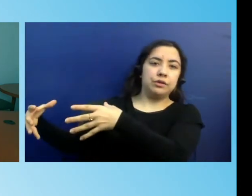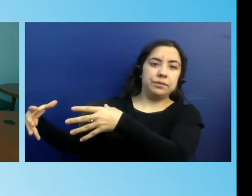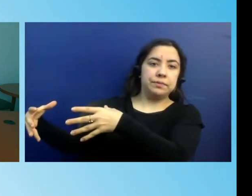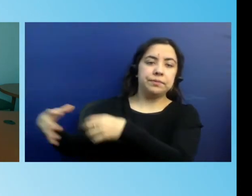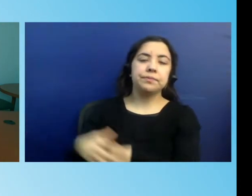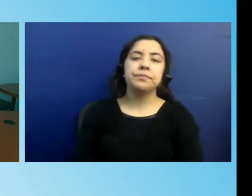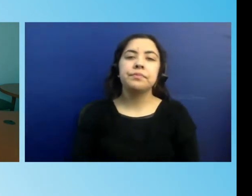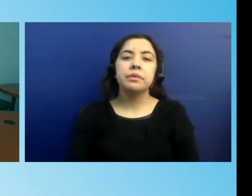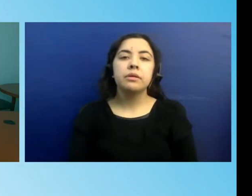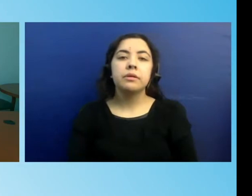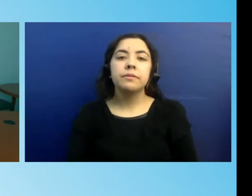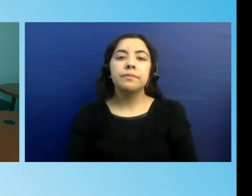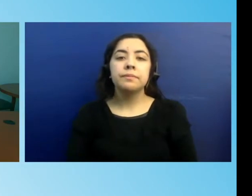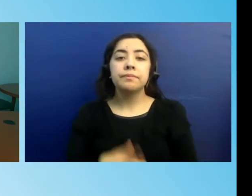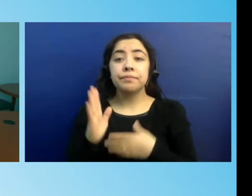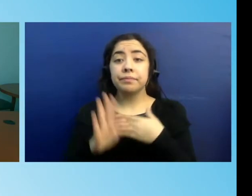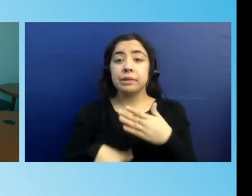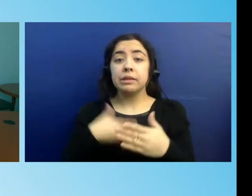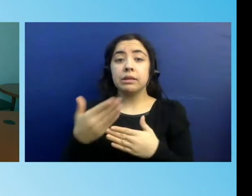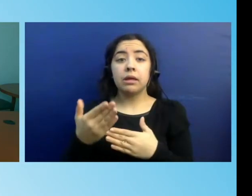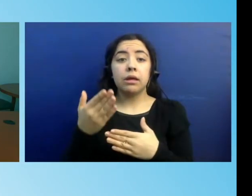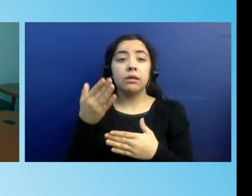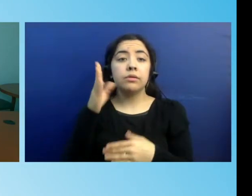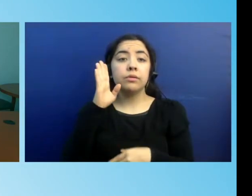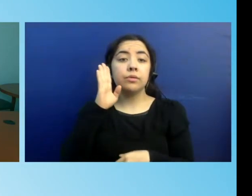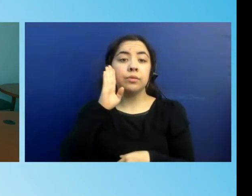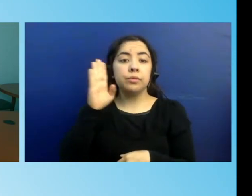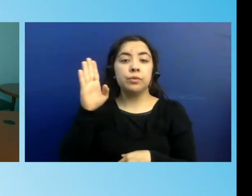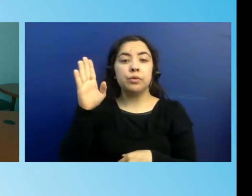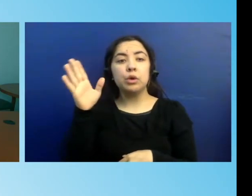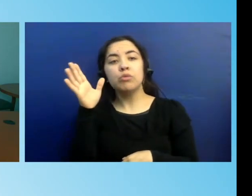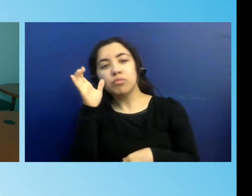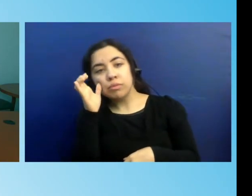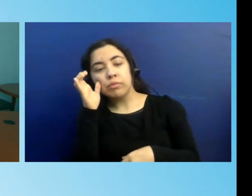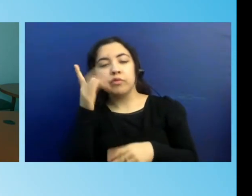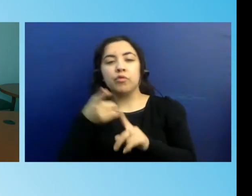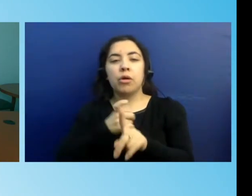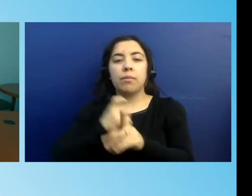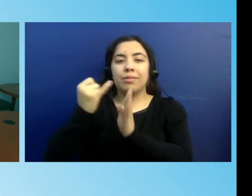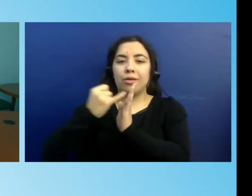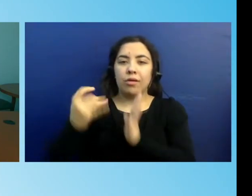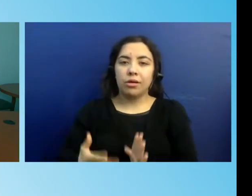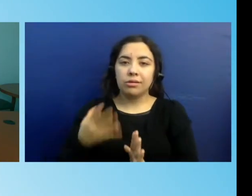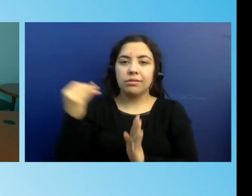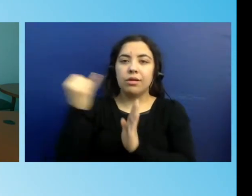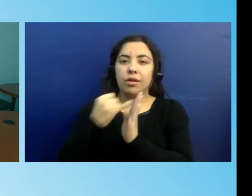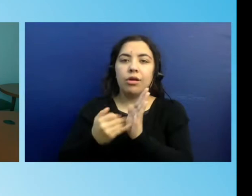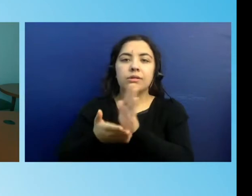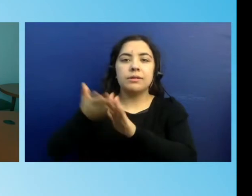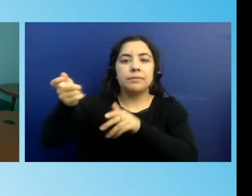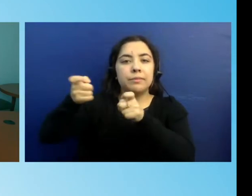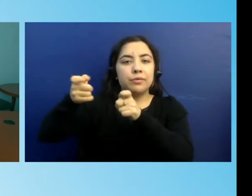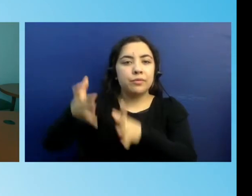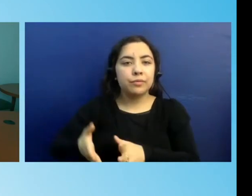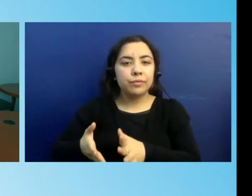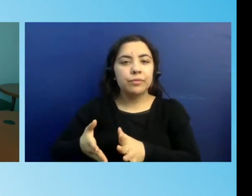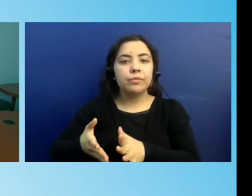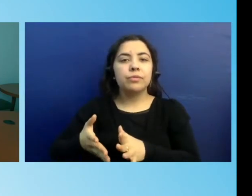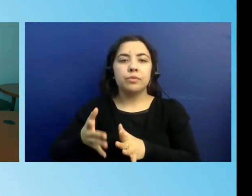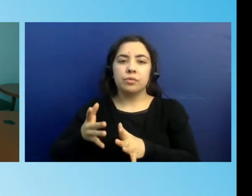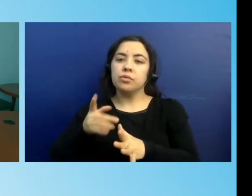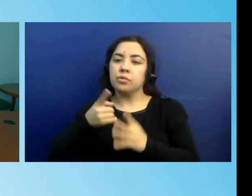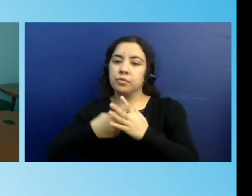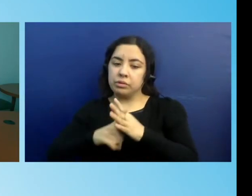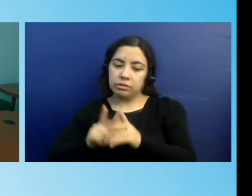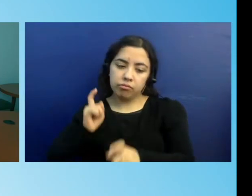will hear from the artists and the arts administrators who have contributed to this new framework to memorialize Chicago's true